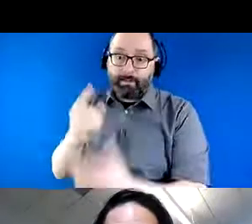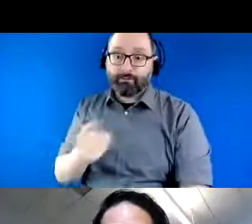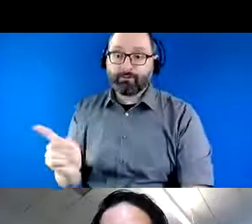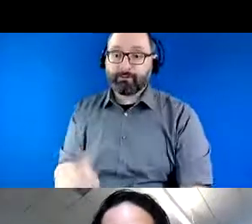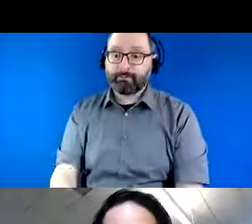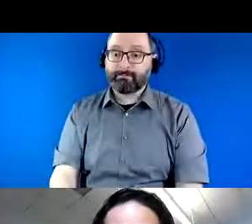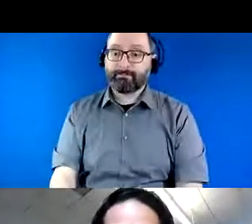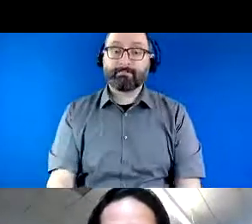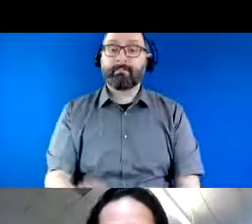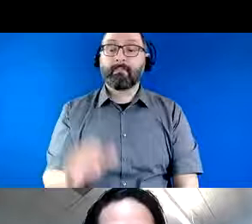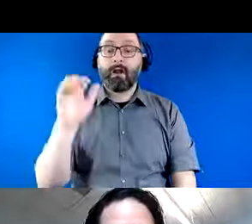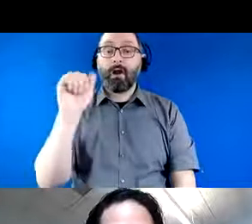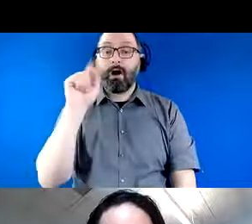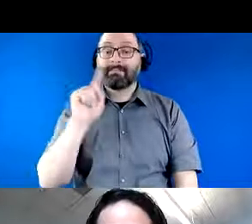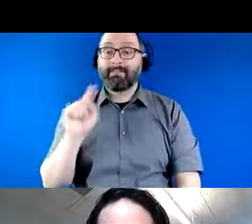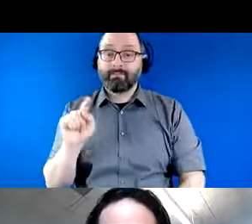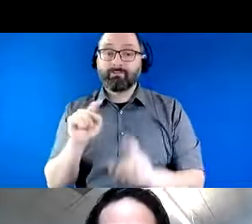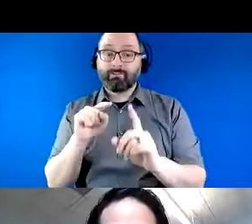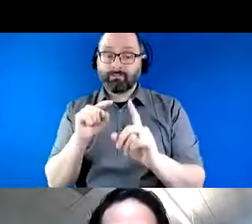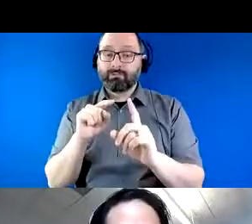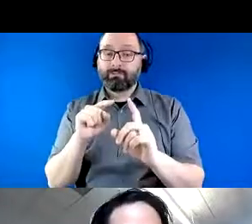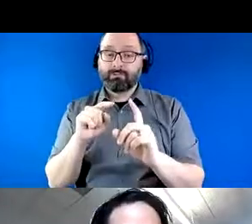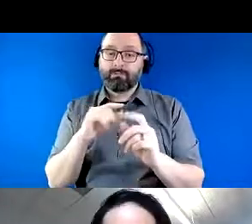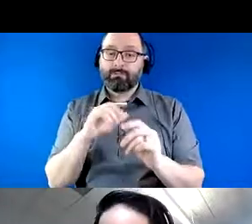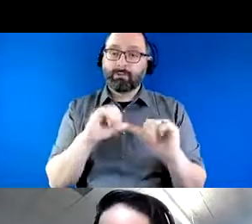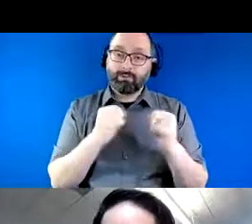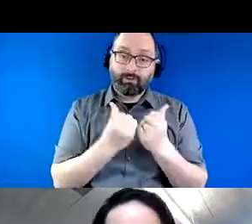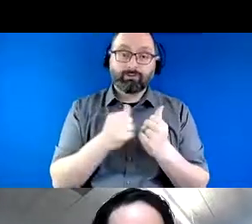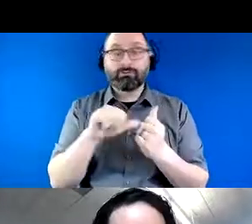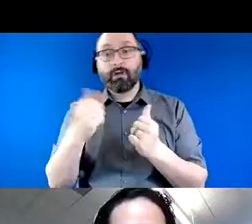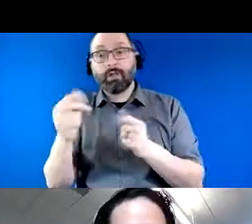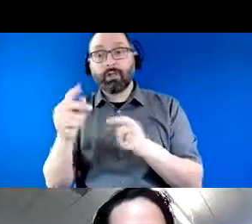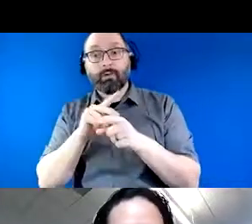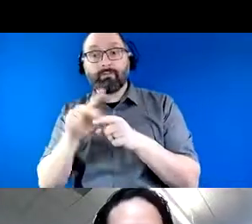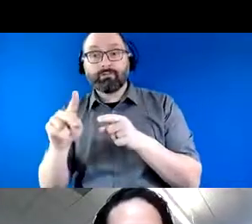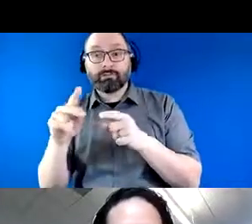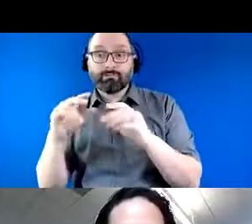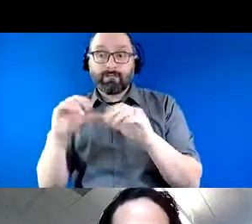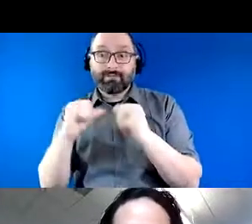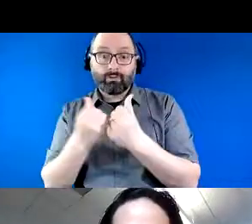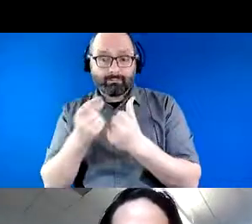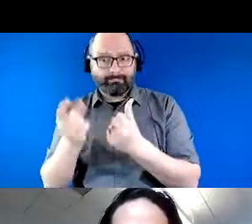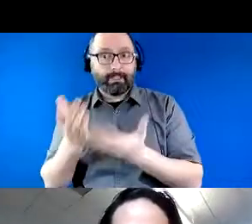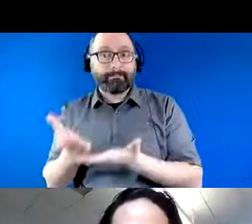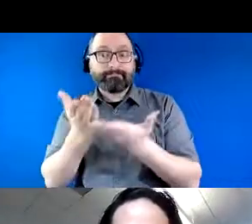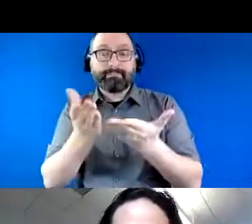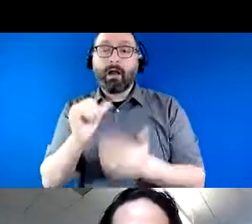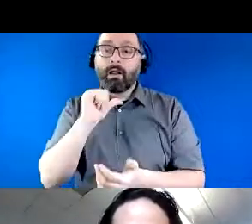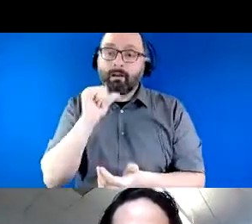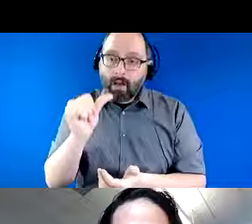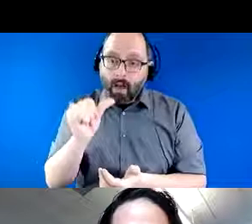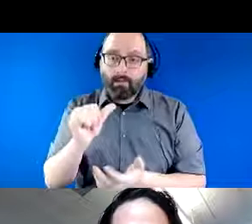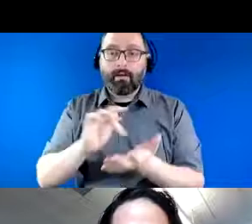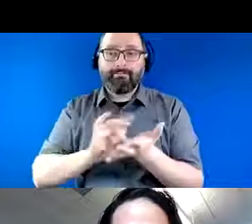The Alzheimer's Association and other professional organizations have proposed that non-pharmacological